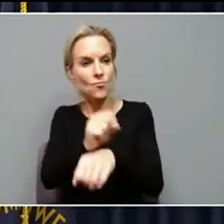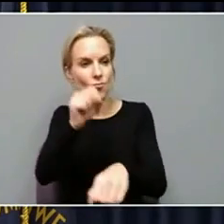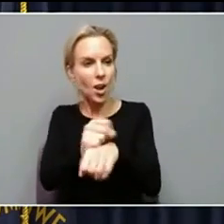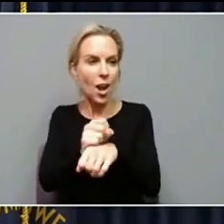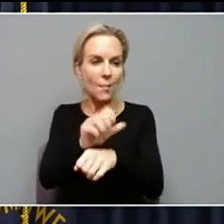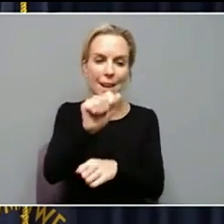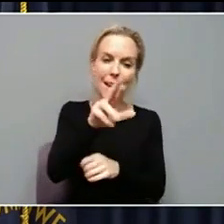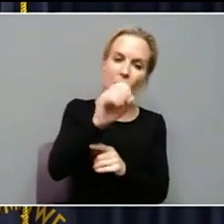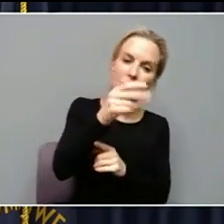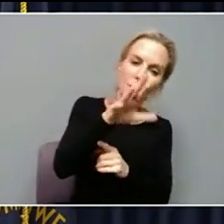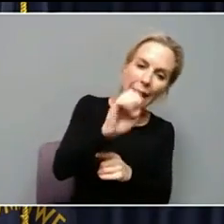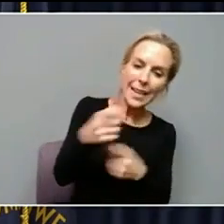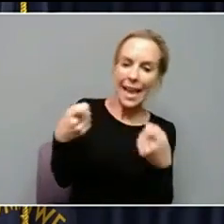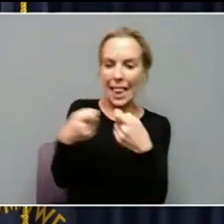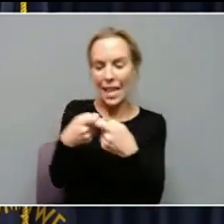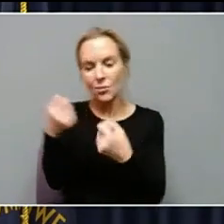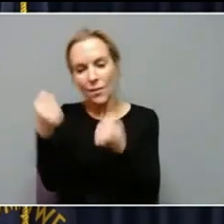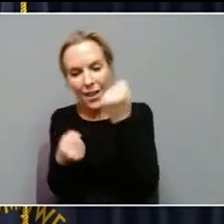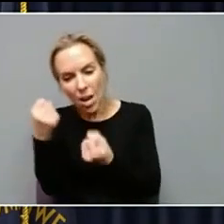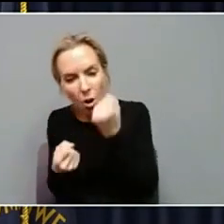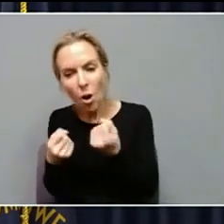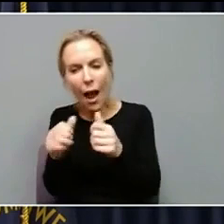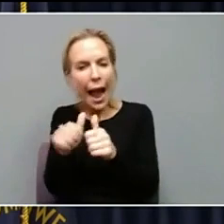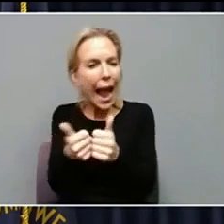electric vehicles. Get your vaccine.